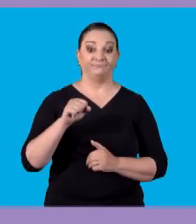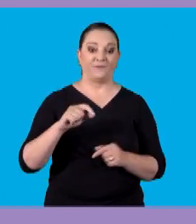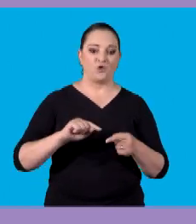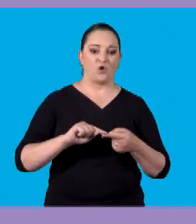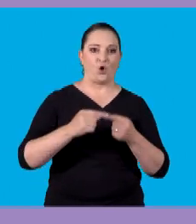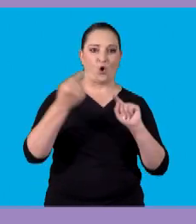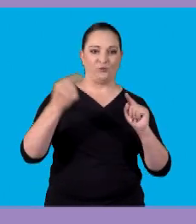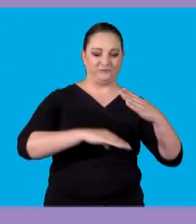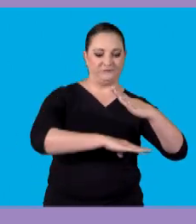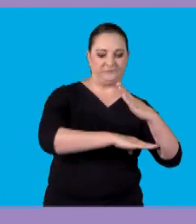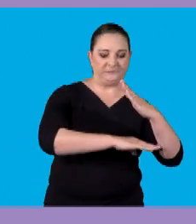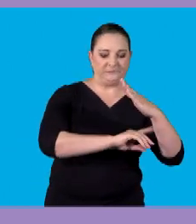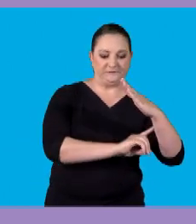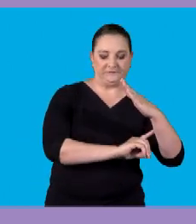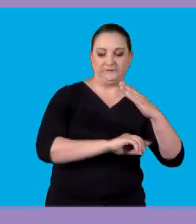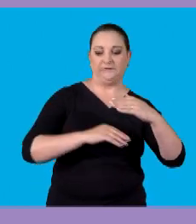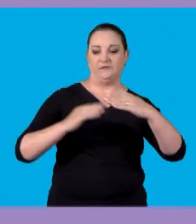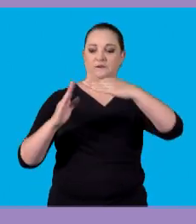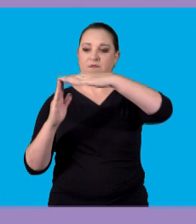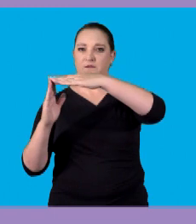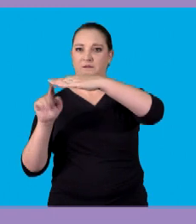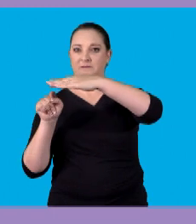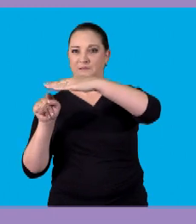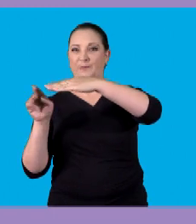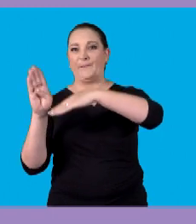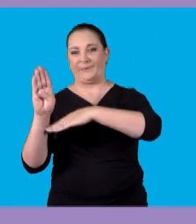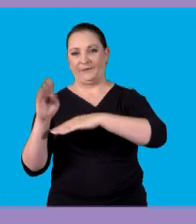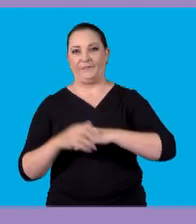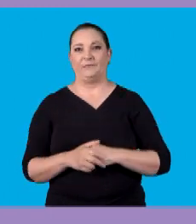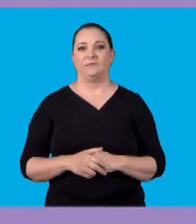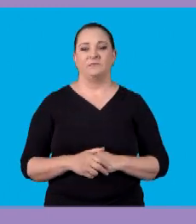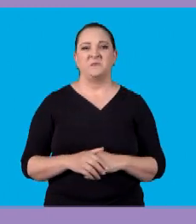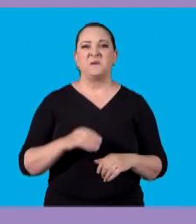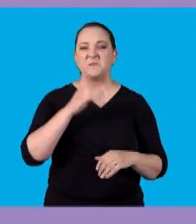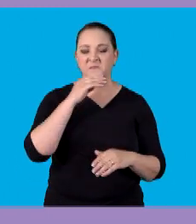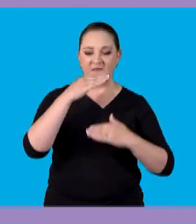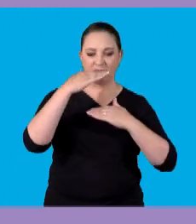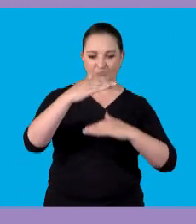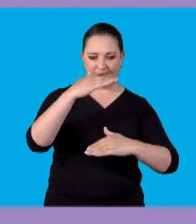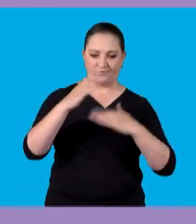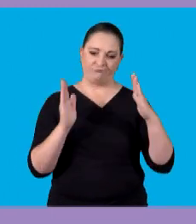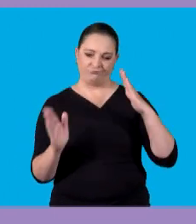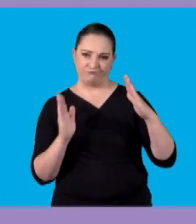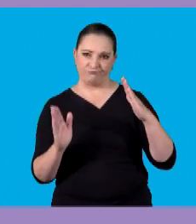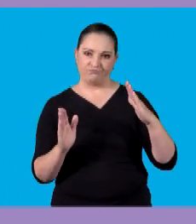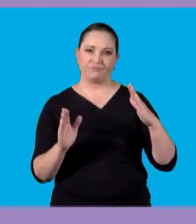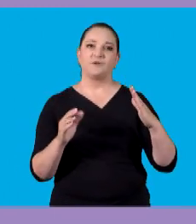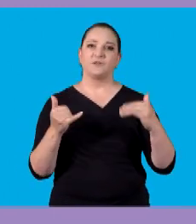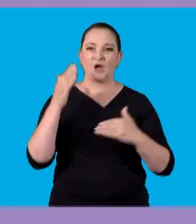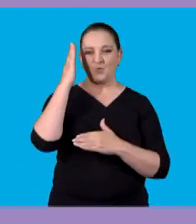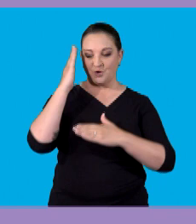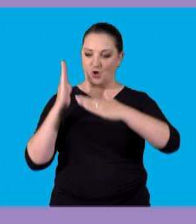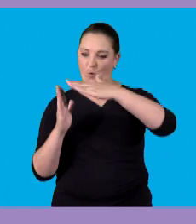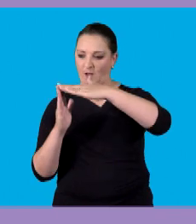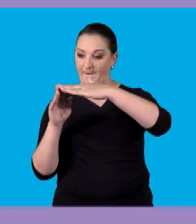opposite angle D. So what does this mean? Since this is a parallelogram, that means that angle B